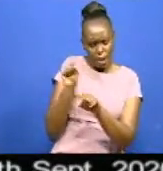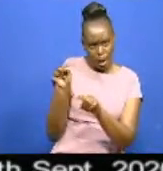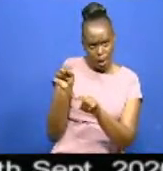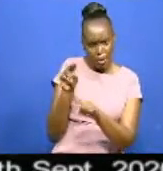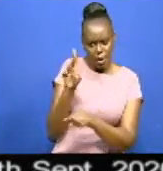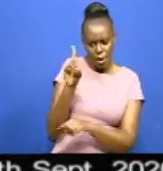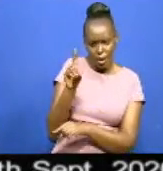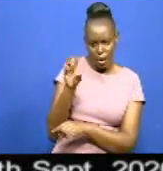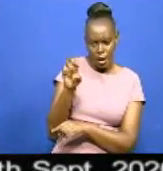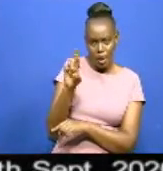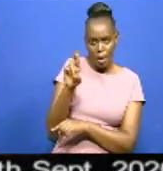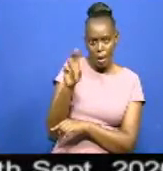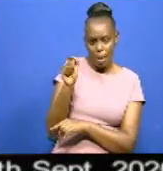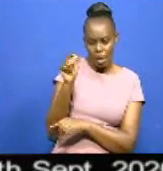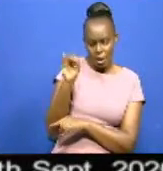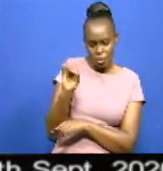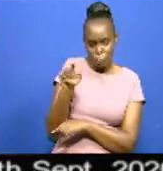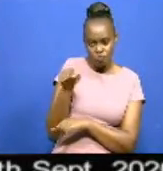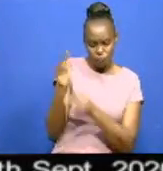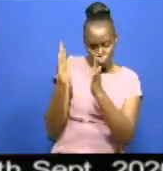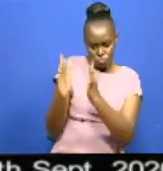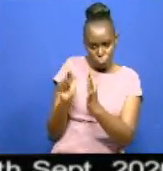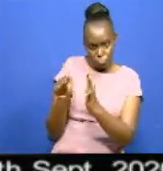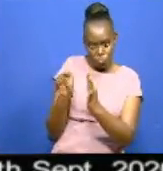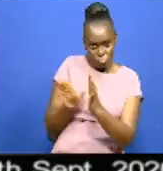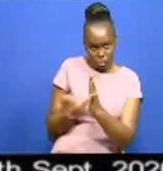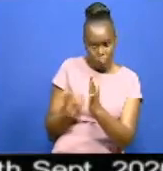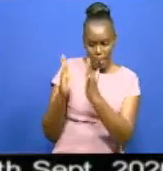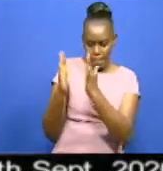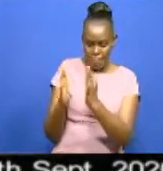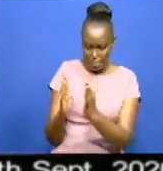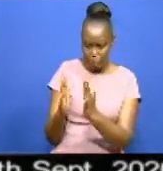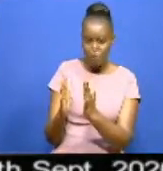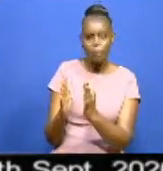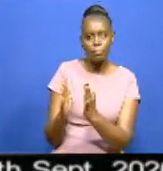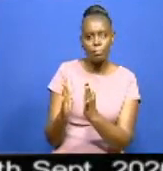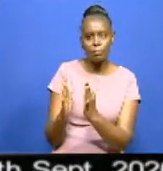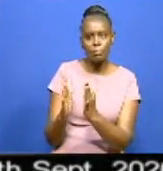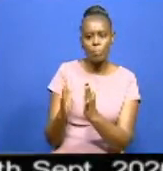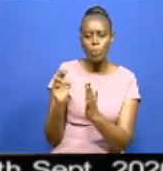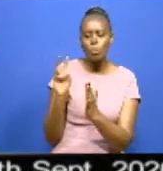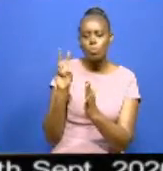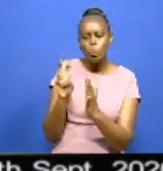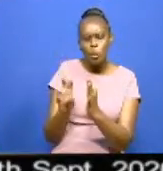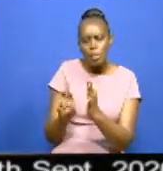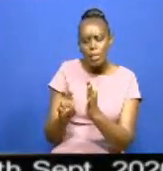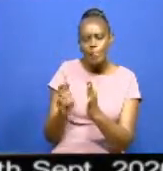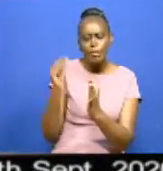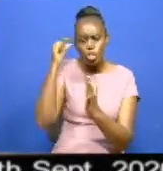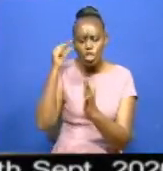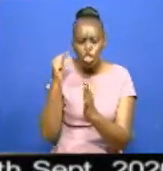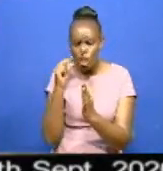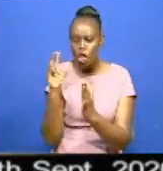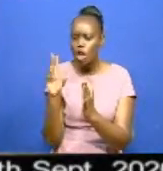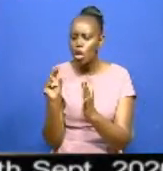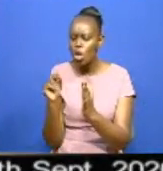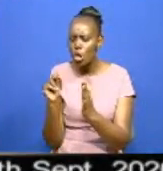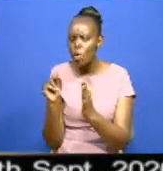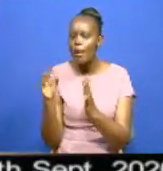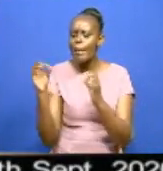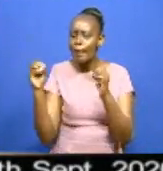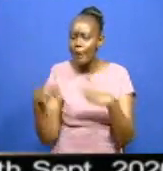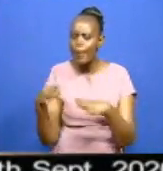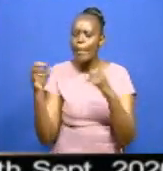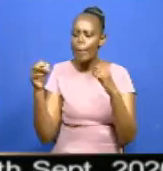Speaker, I think as we look at, we do not in any way begin to see her gender, but we can